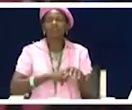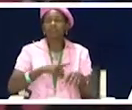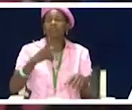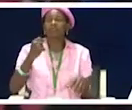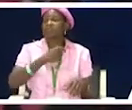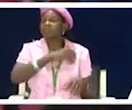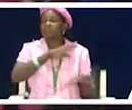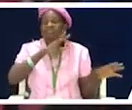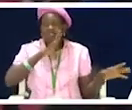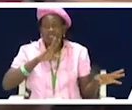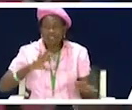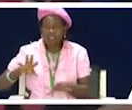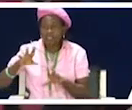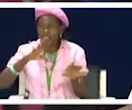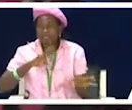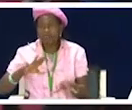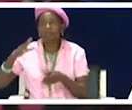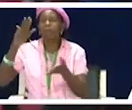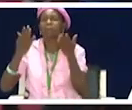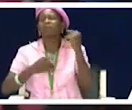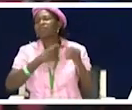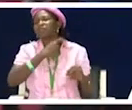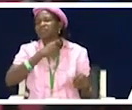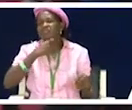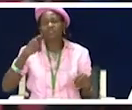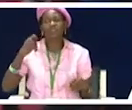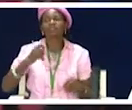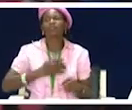dry completely.